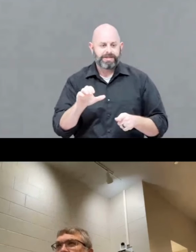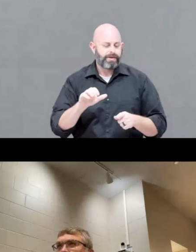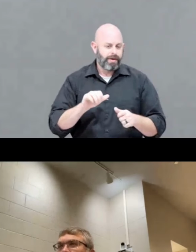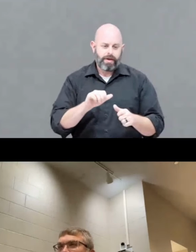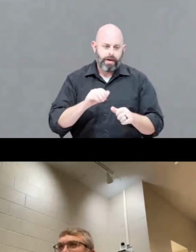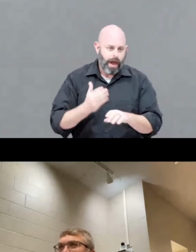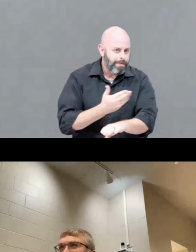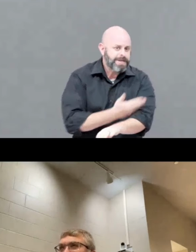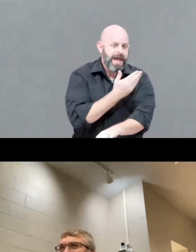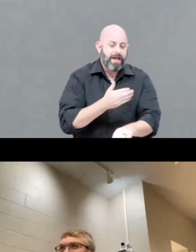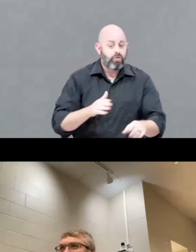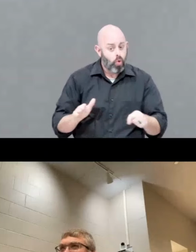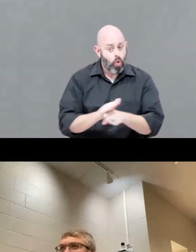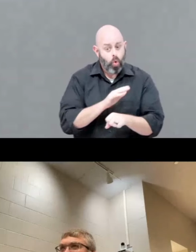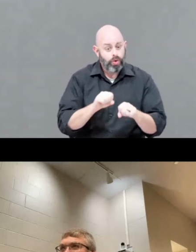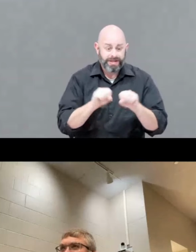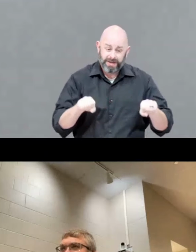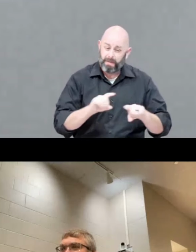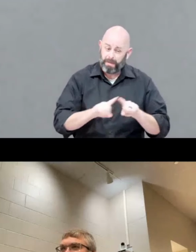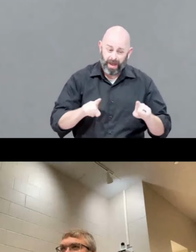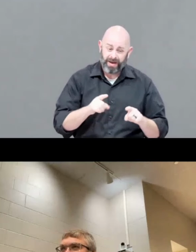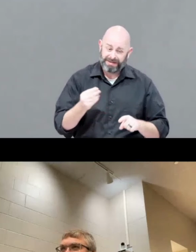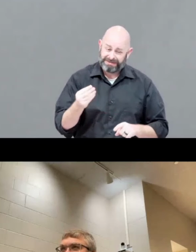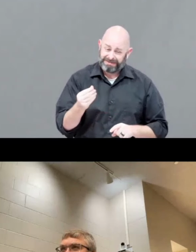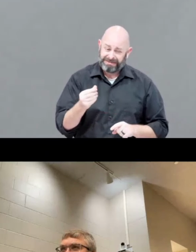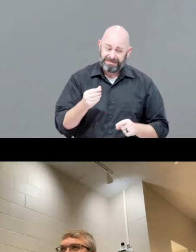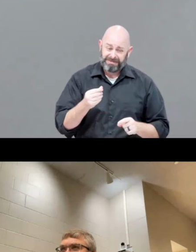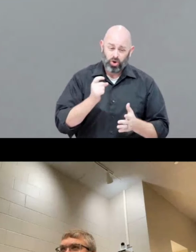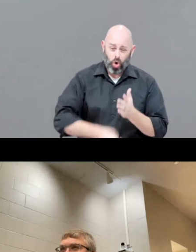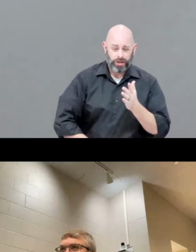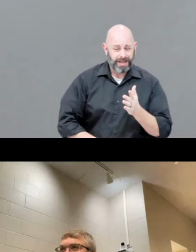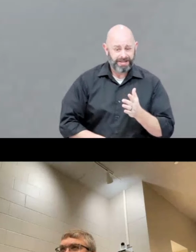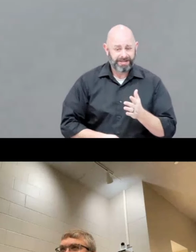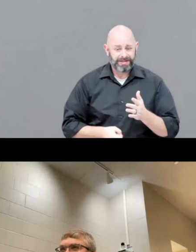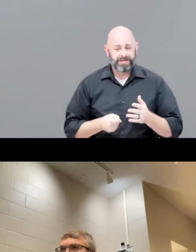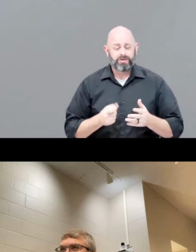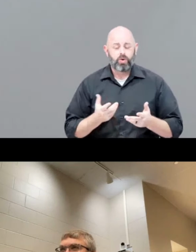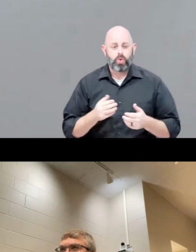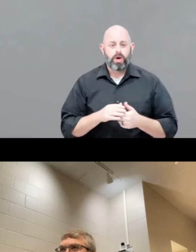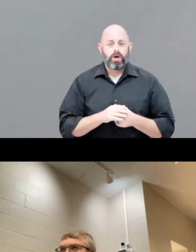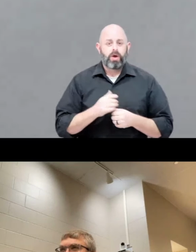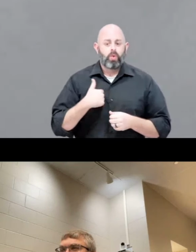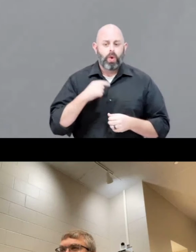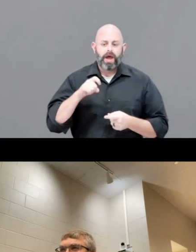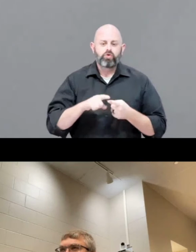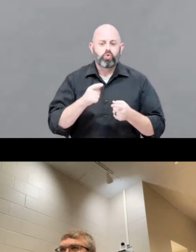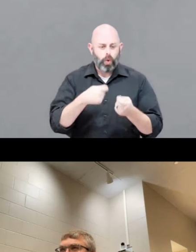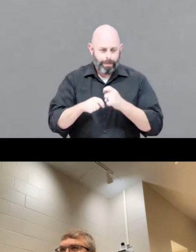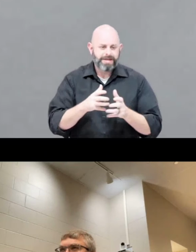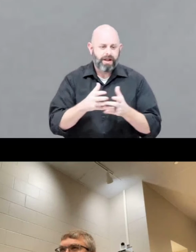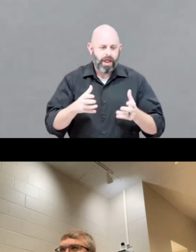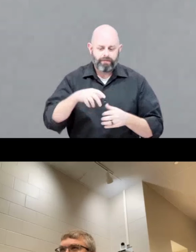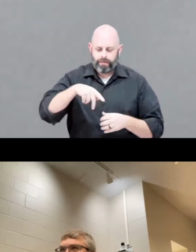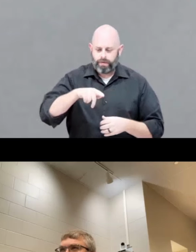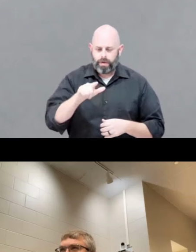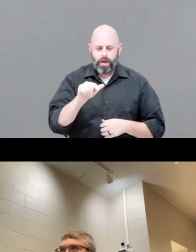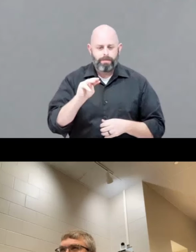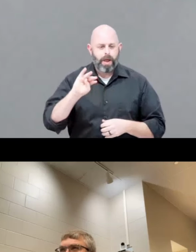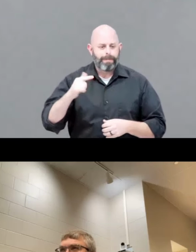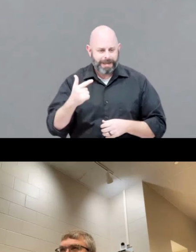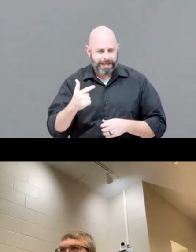system, but it is extremely costly. We have to replace a lot of the plumbing and a lot of